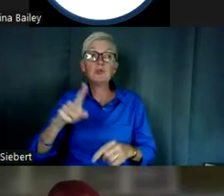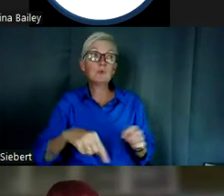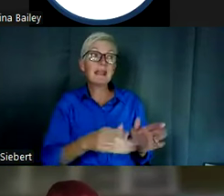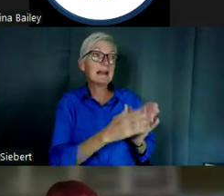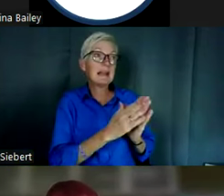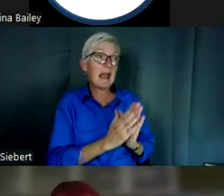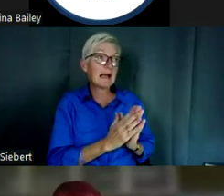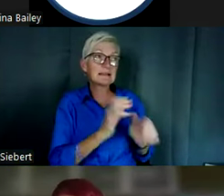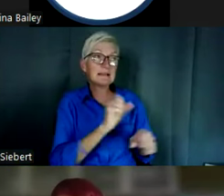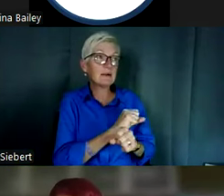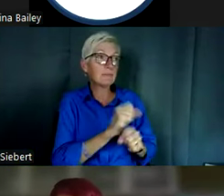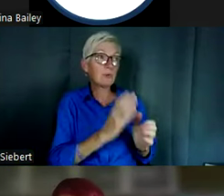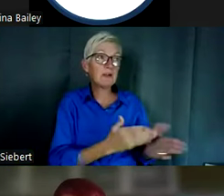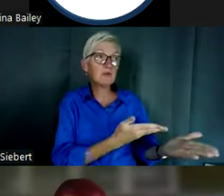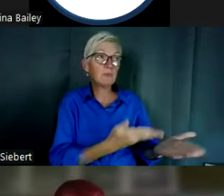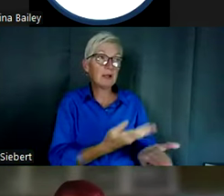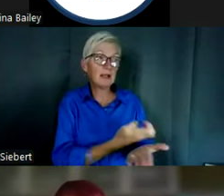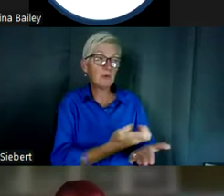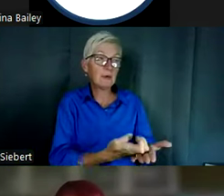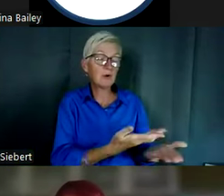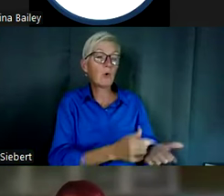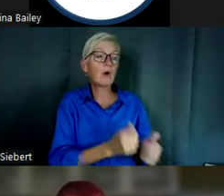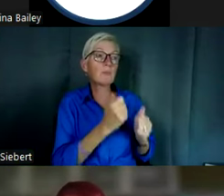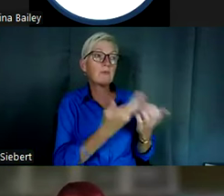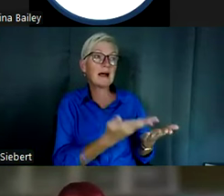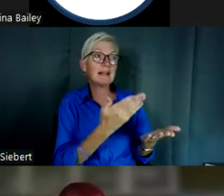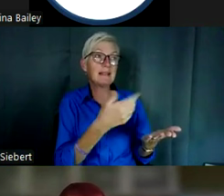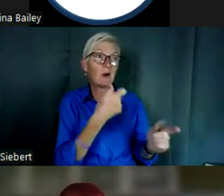their own equipment or to provide their own accommodations.